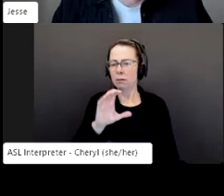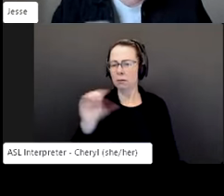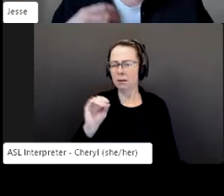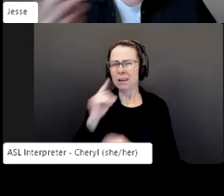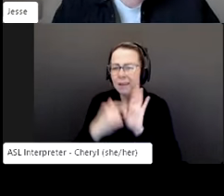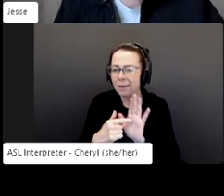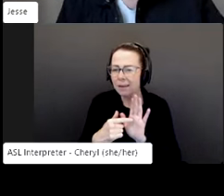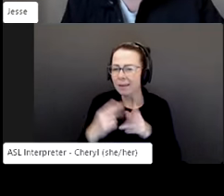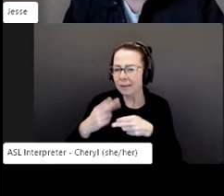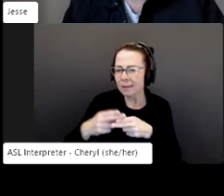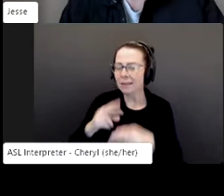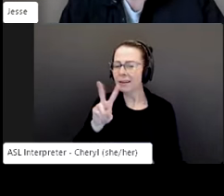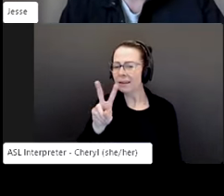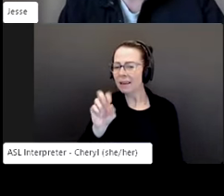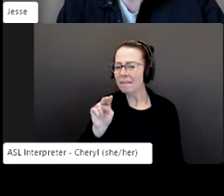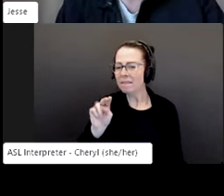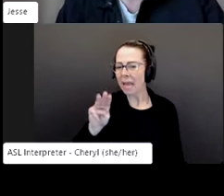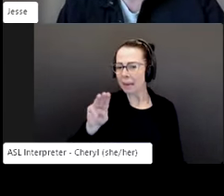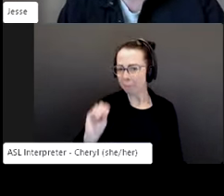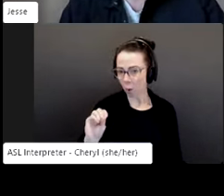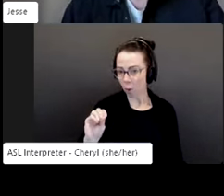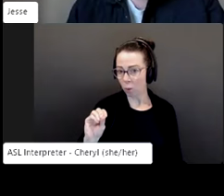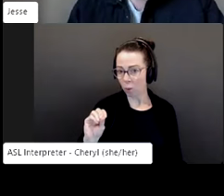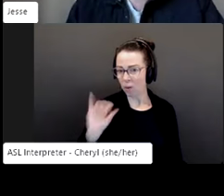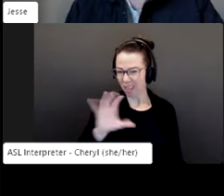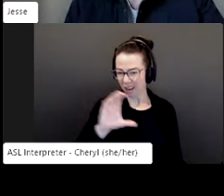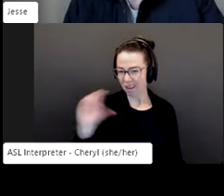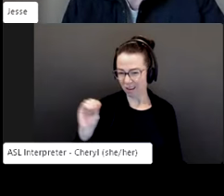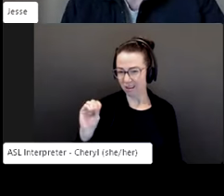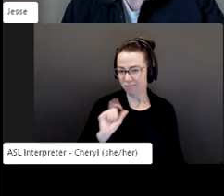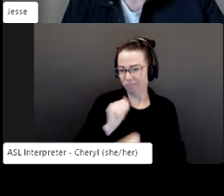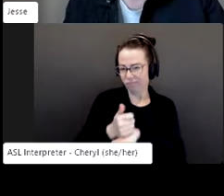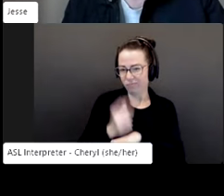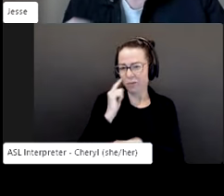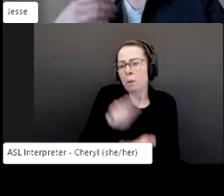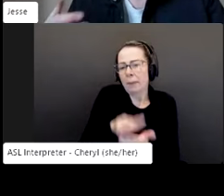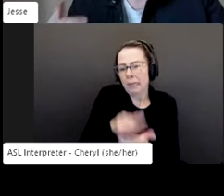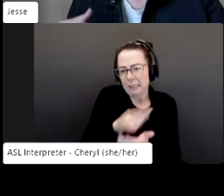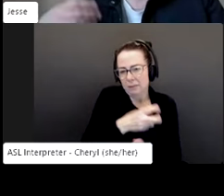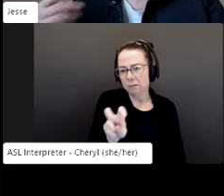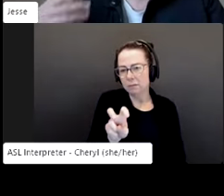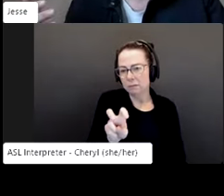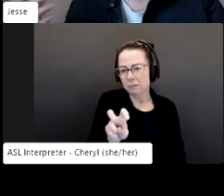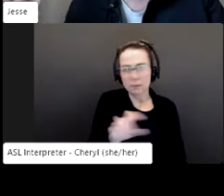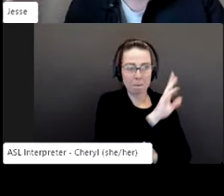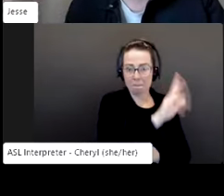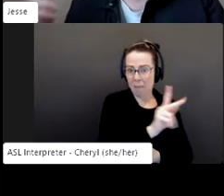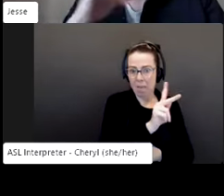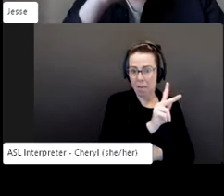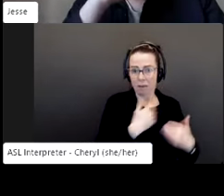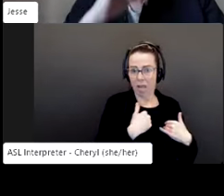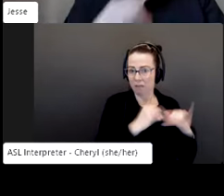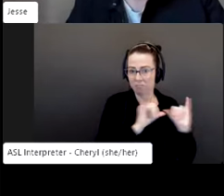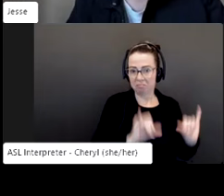it's become a verb. So, hey, Venmo me some money is just a thing because they need this third party to do